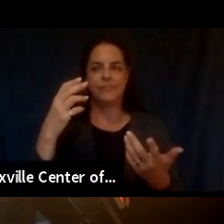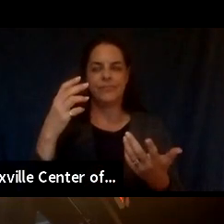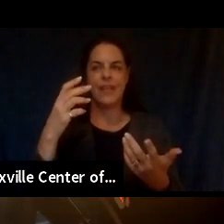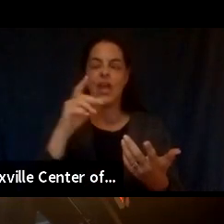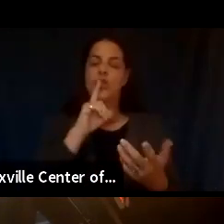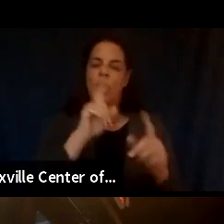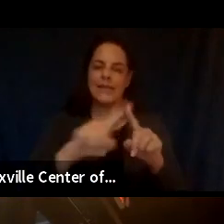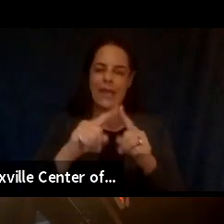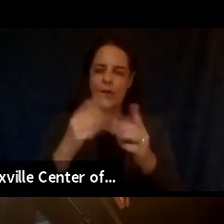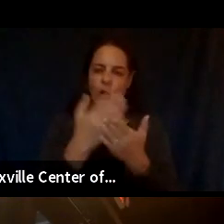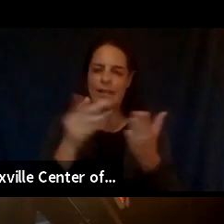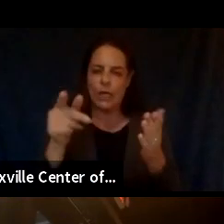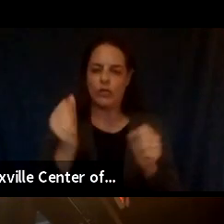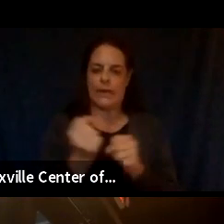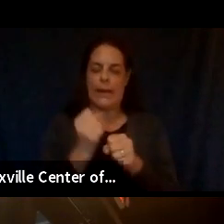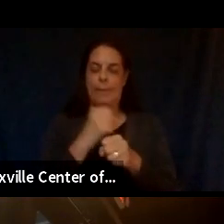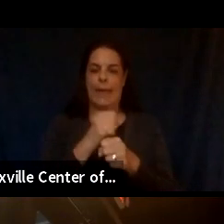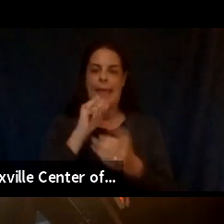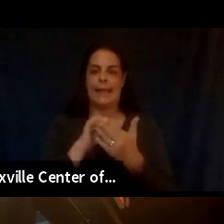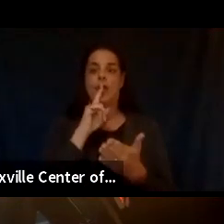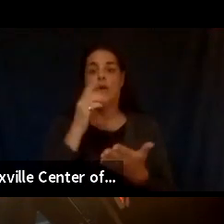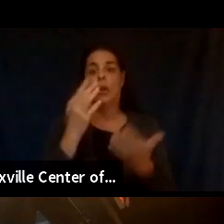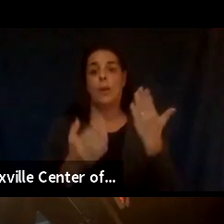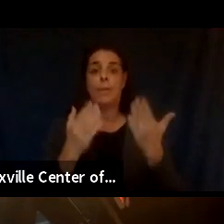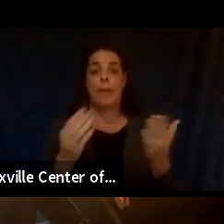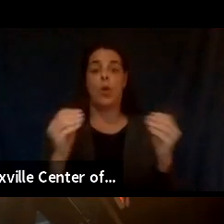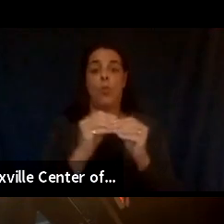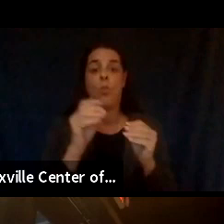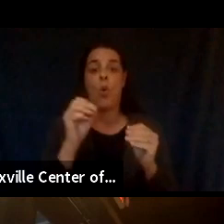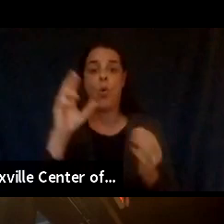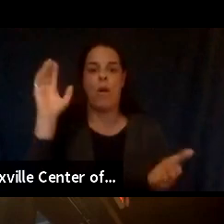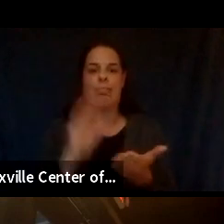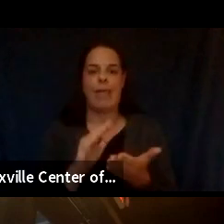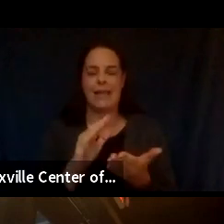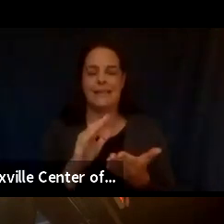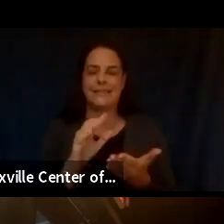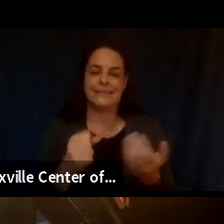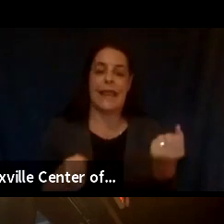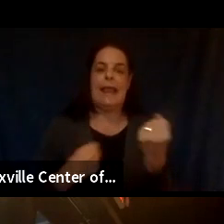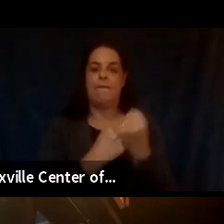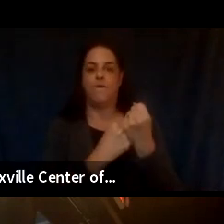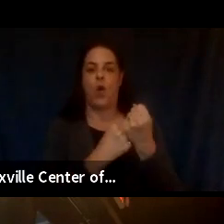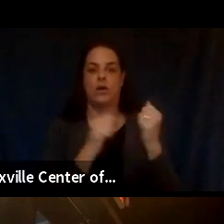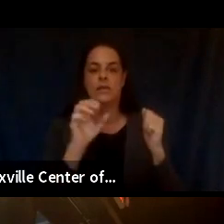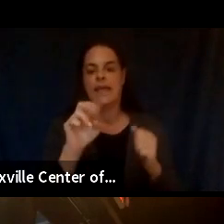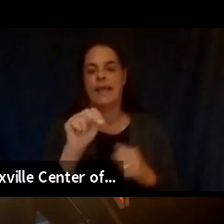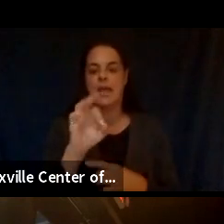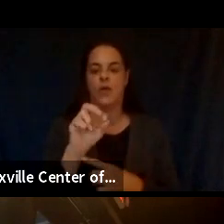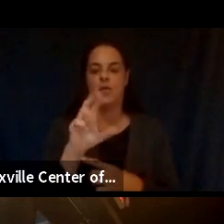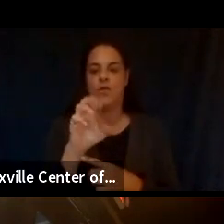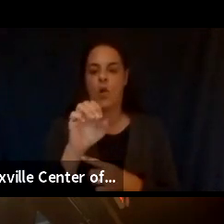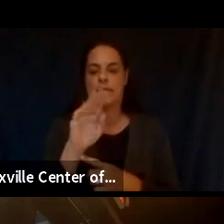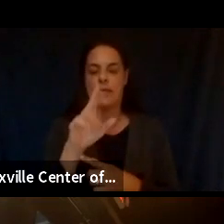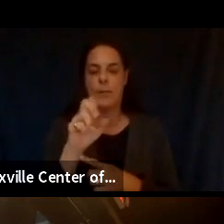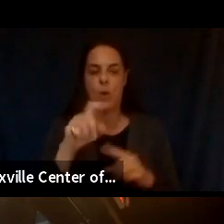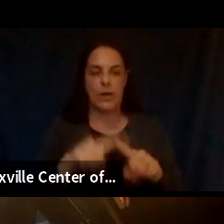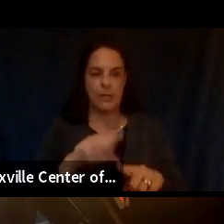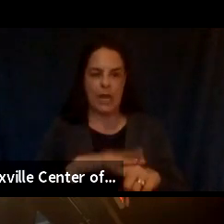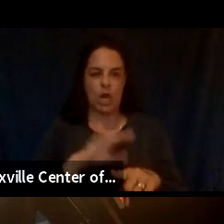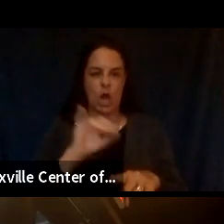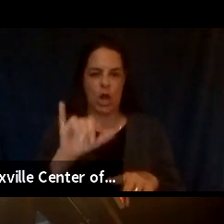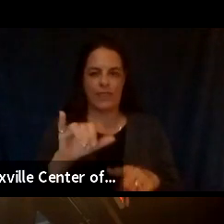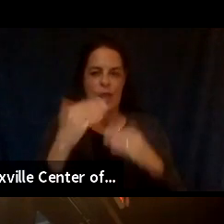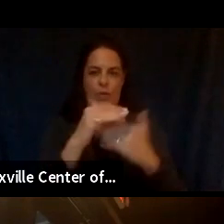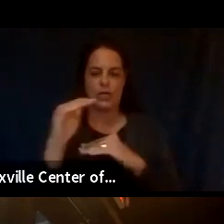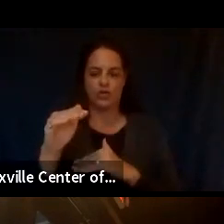you can craft that are inherently probably more or less enforceable based on the nature of the restriction. And so that should be